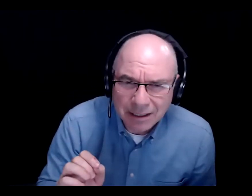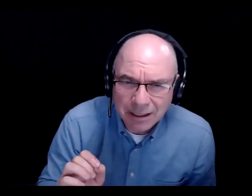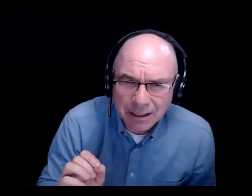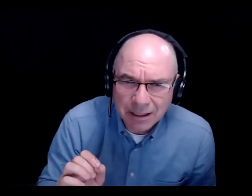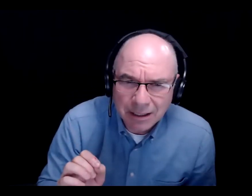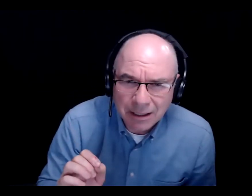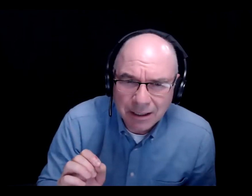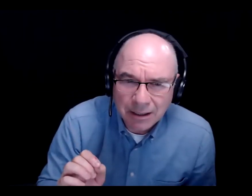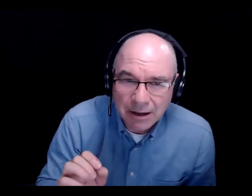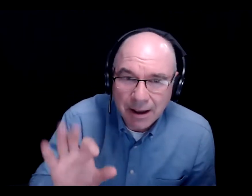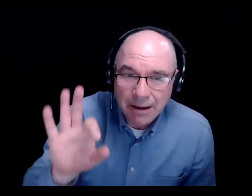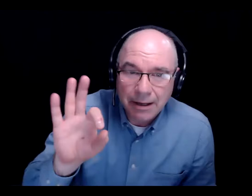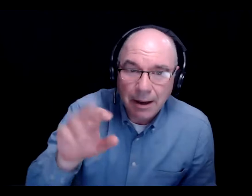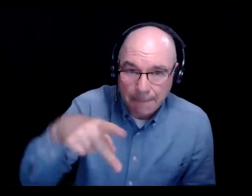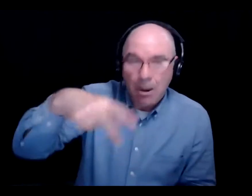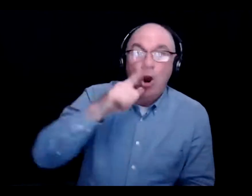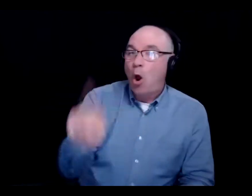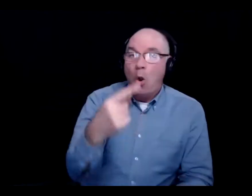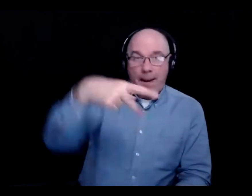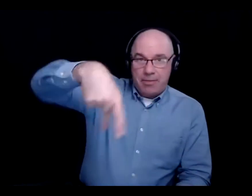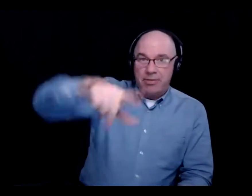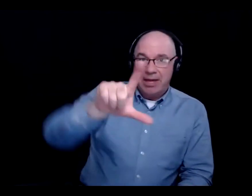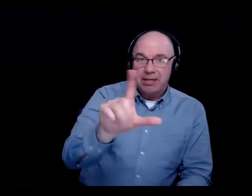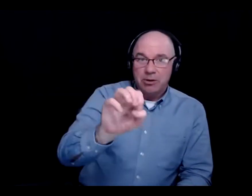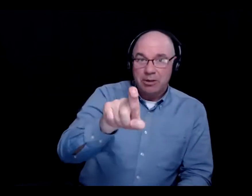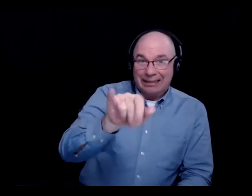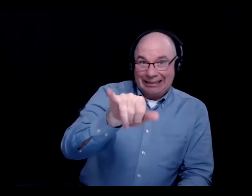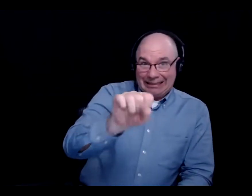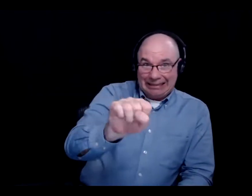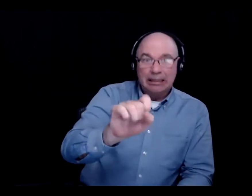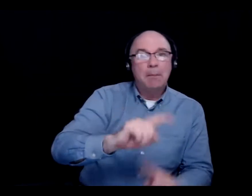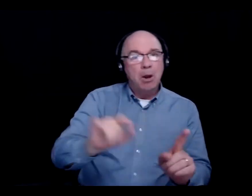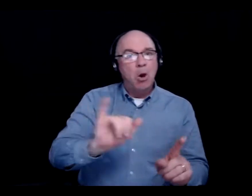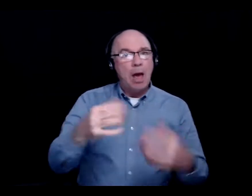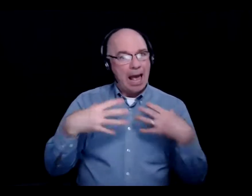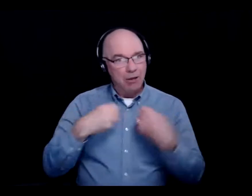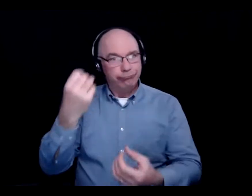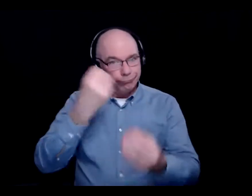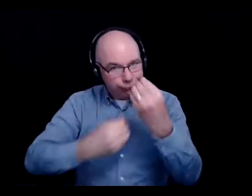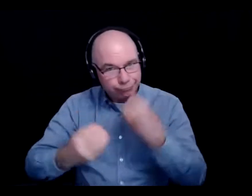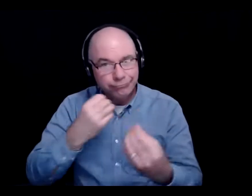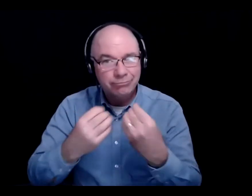plexus? Plexus, yep, Plexus. Thank you. Yes, absolutely.